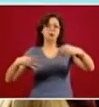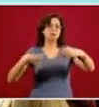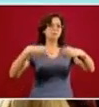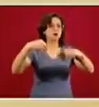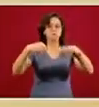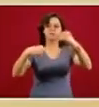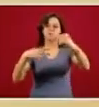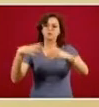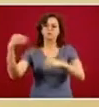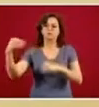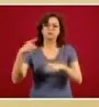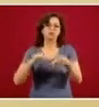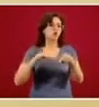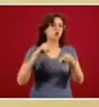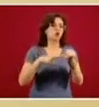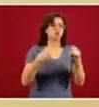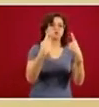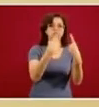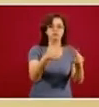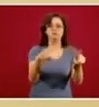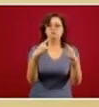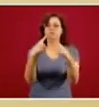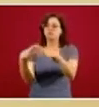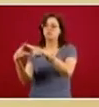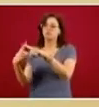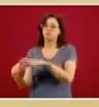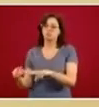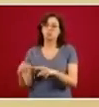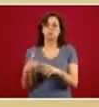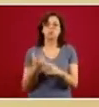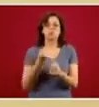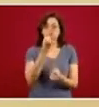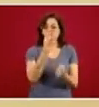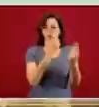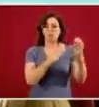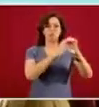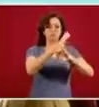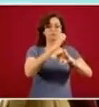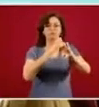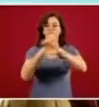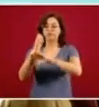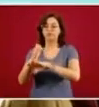the geographic distribution of the burden of disease is showing some variation.